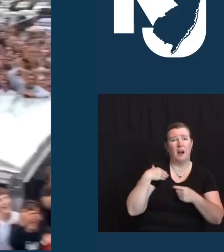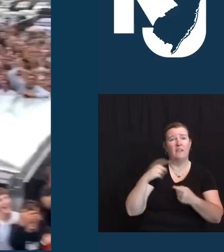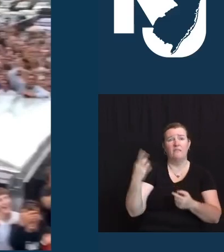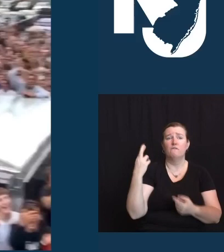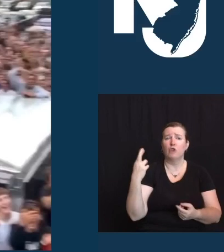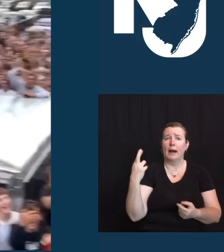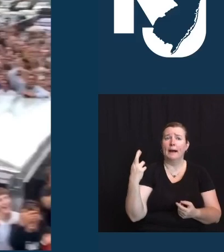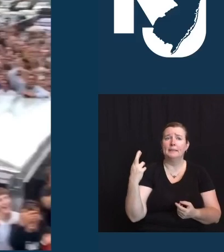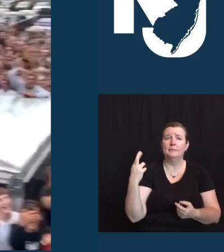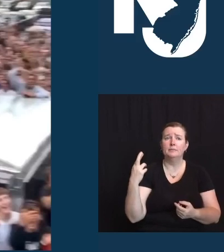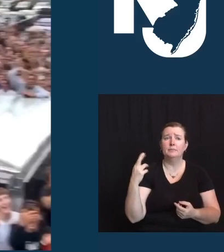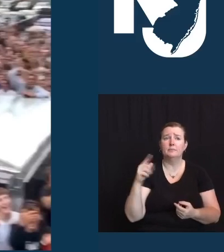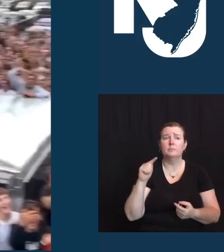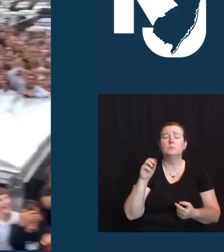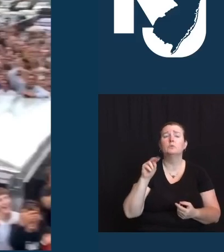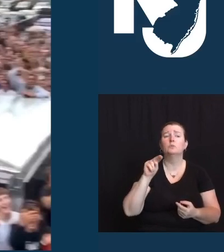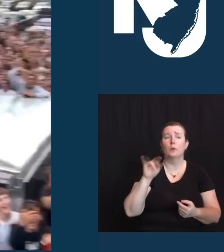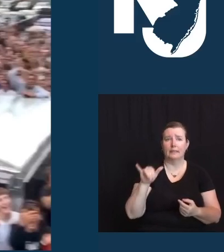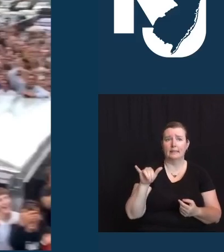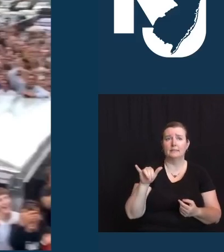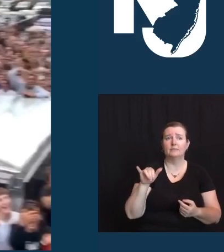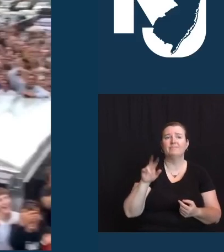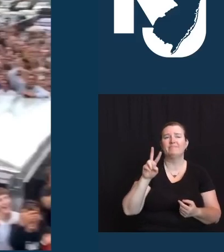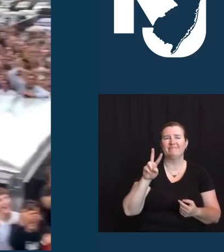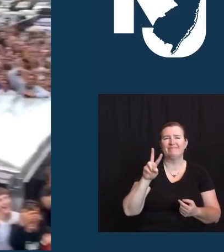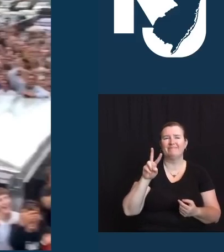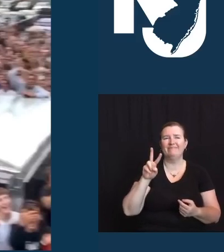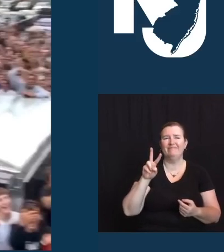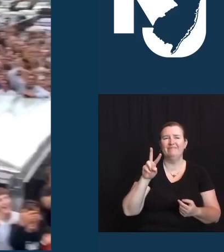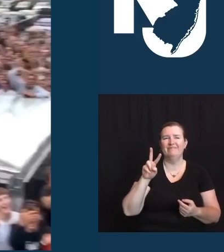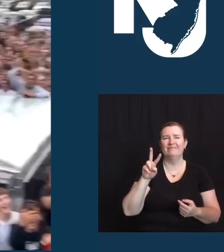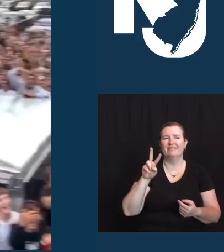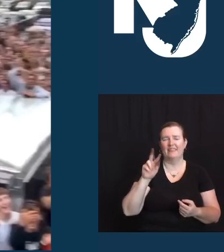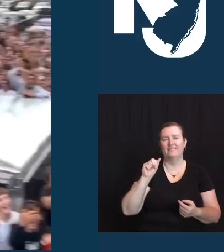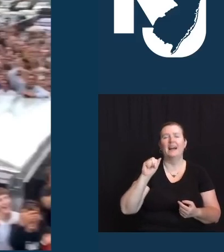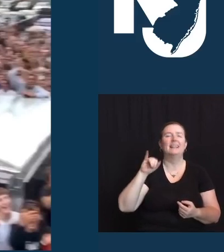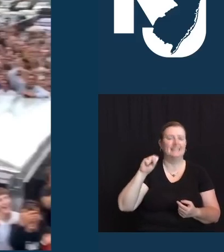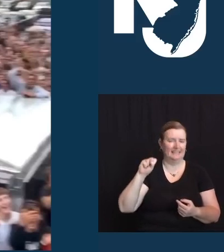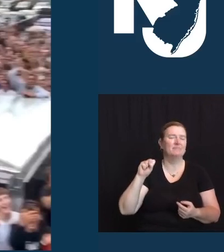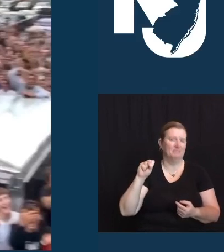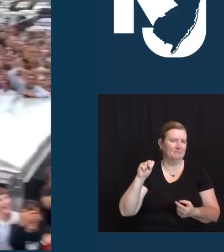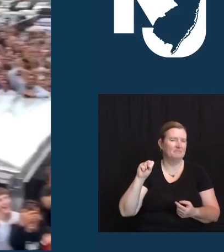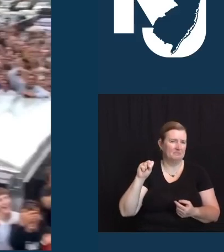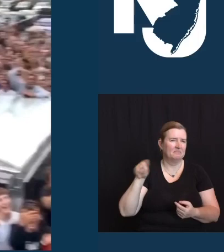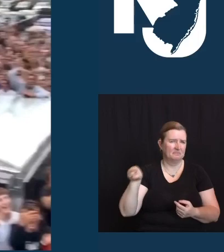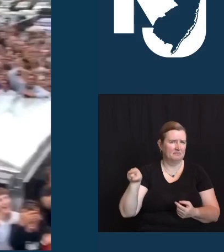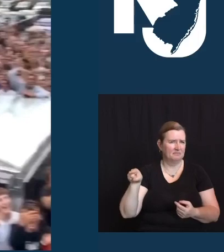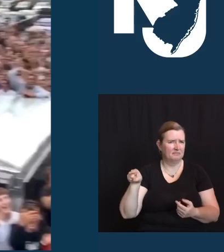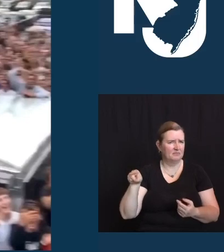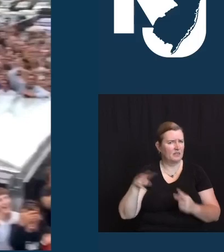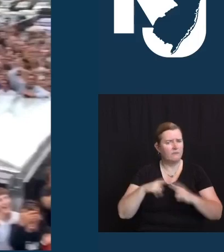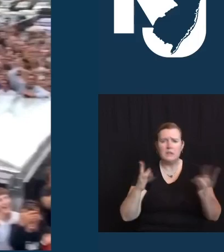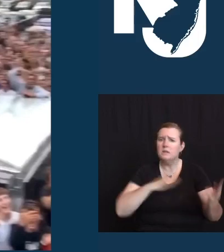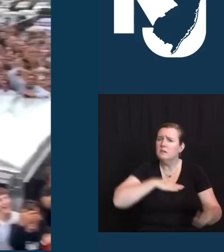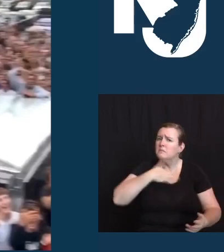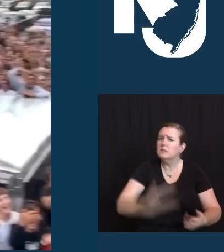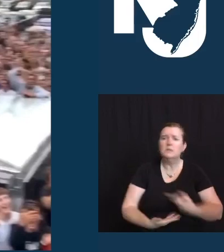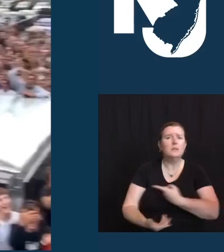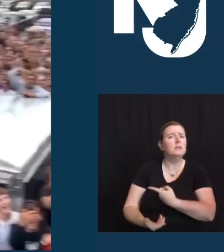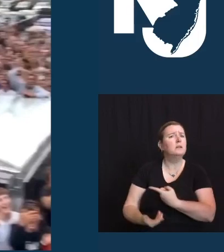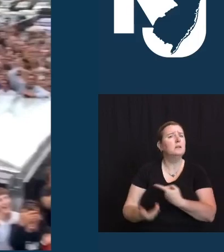know he's pulling his hair out over what happened on Monday as well as the chief, who's another friend. I urge